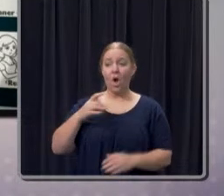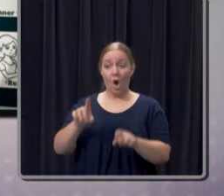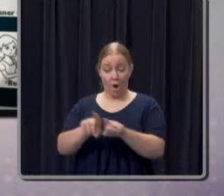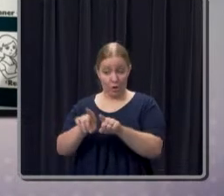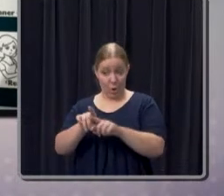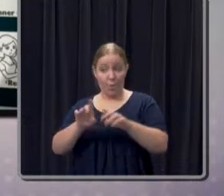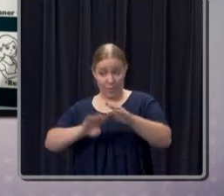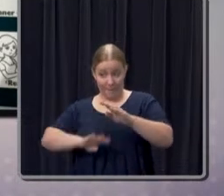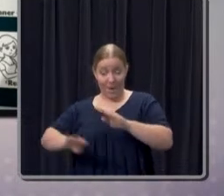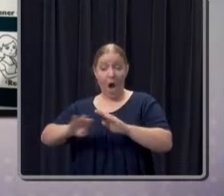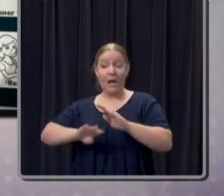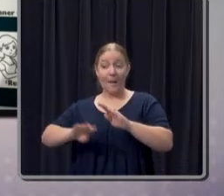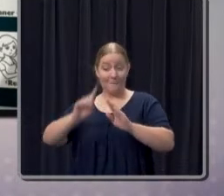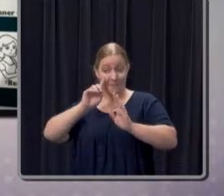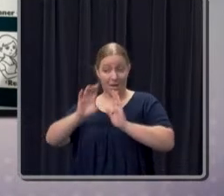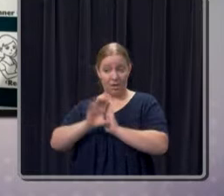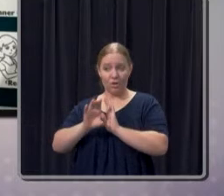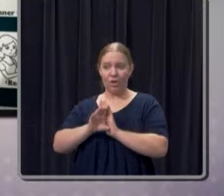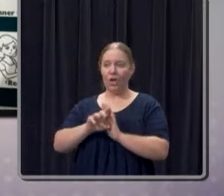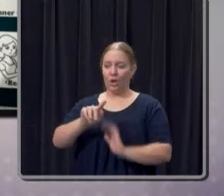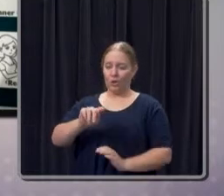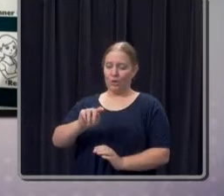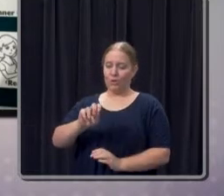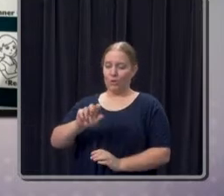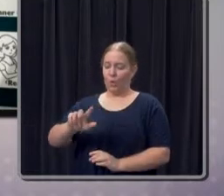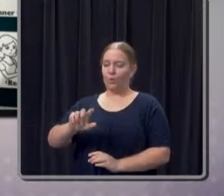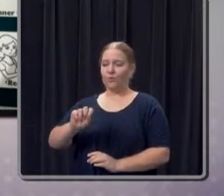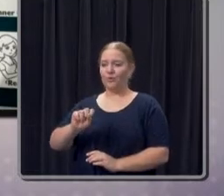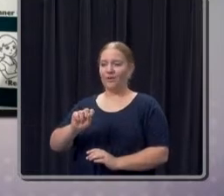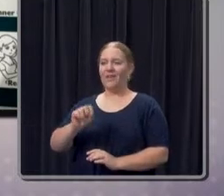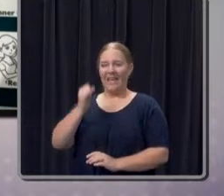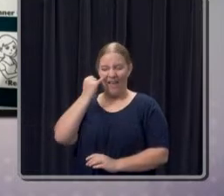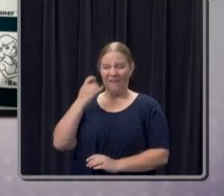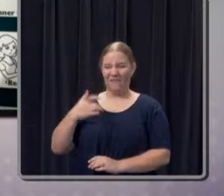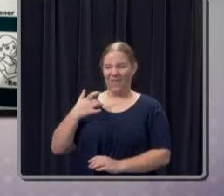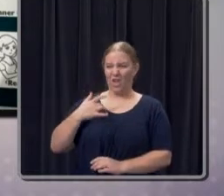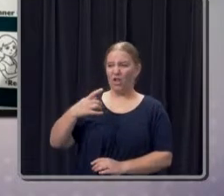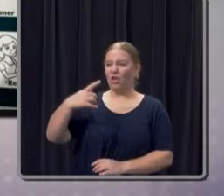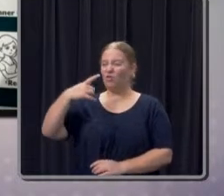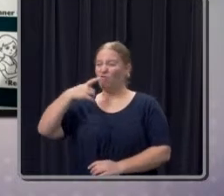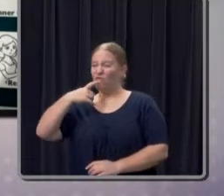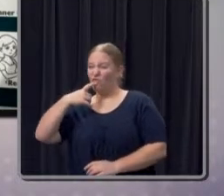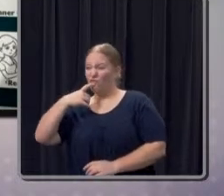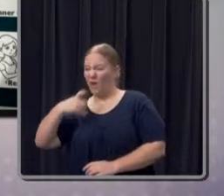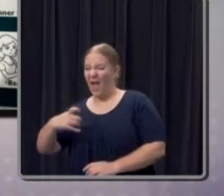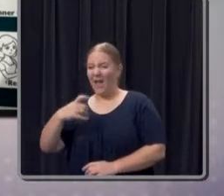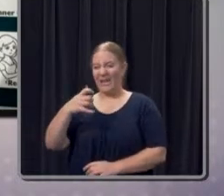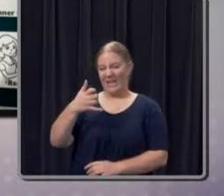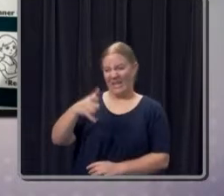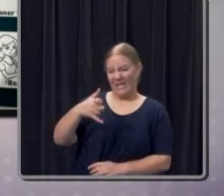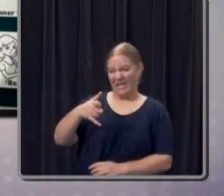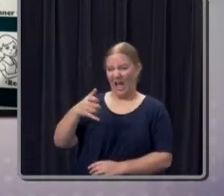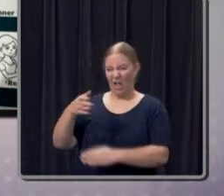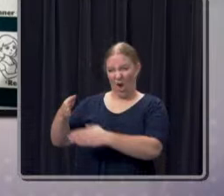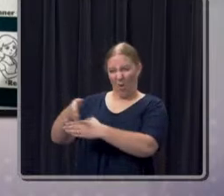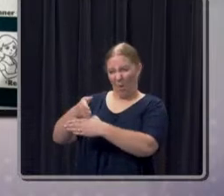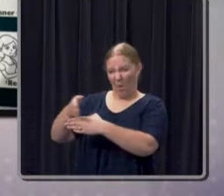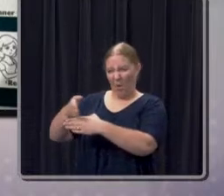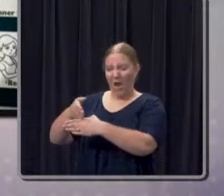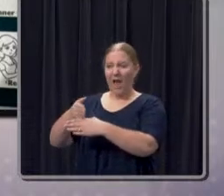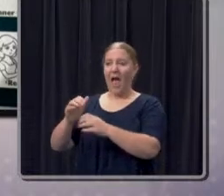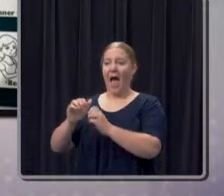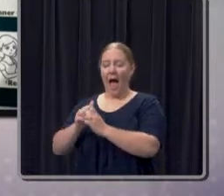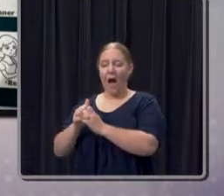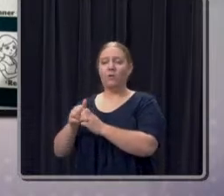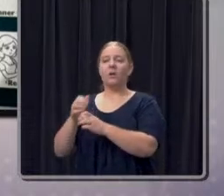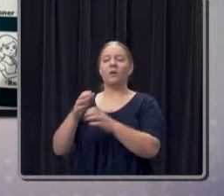part of that, a little toolkit. So if I'm feeling like I'm in the yellow zone or the red zone, how can I get my body back to green? What are some things that